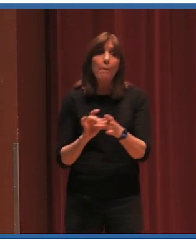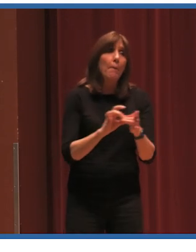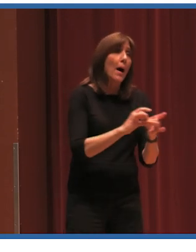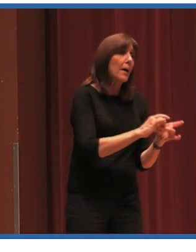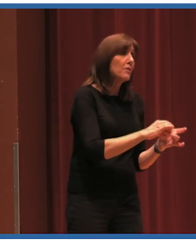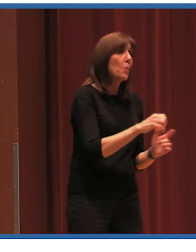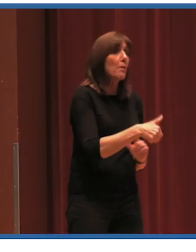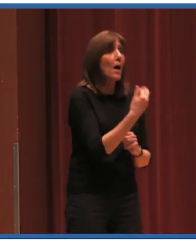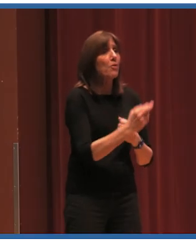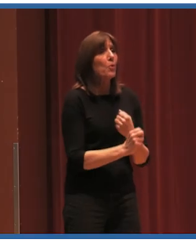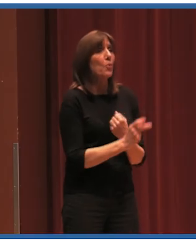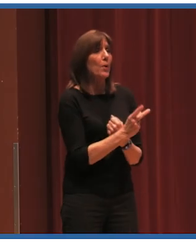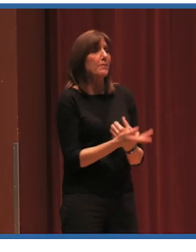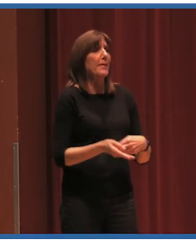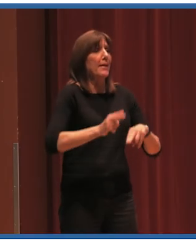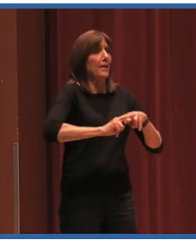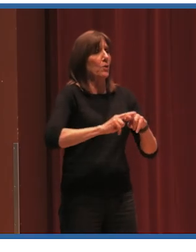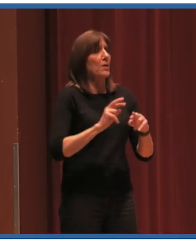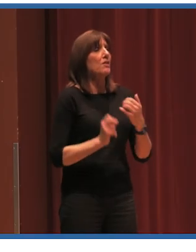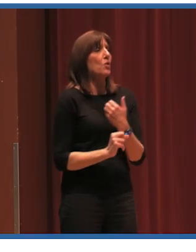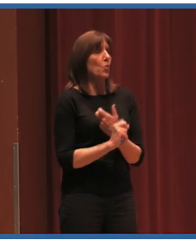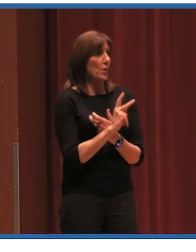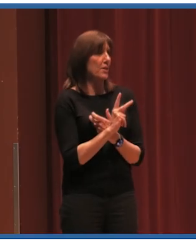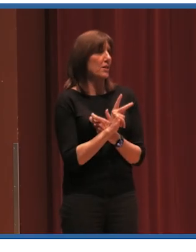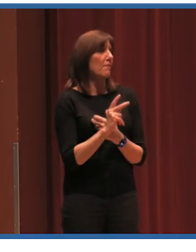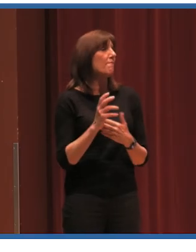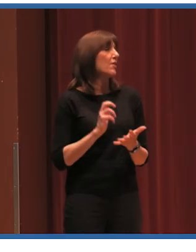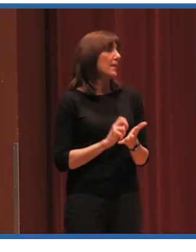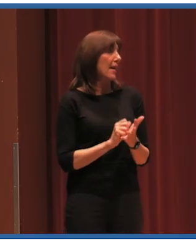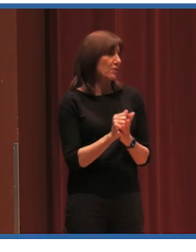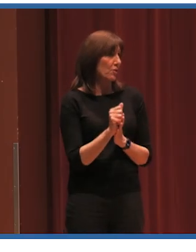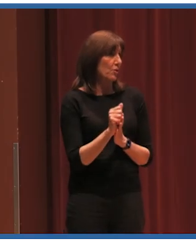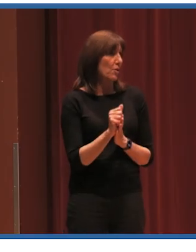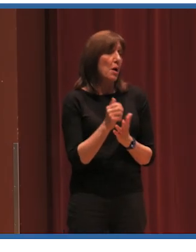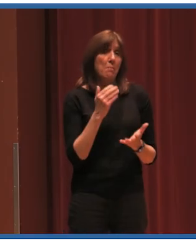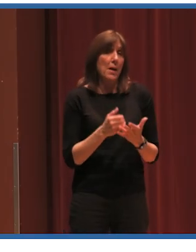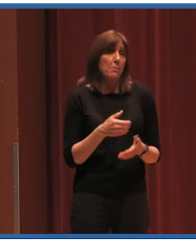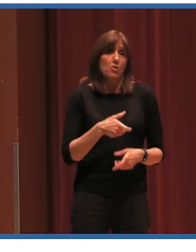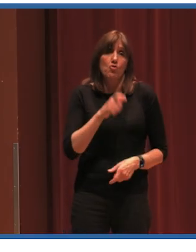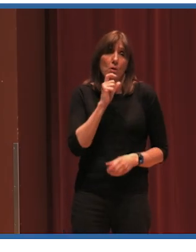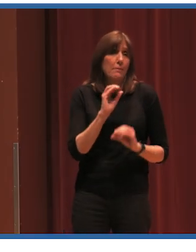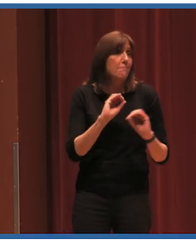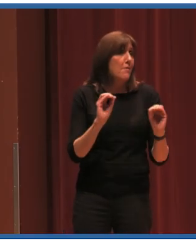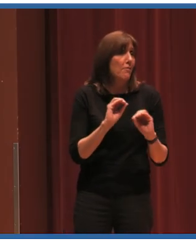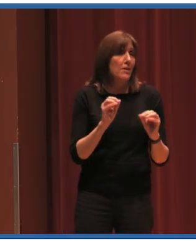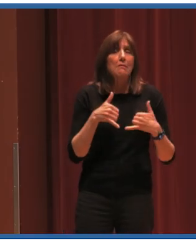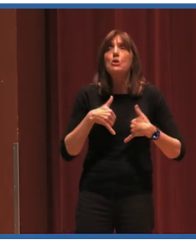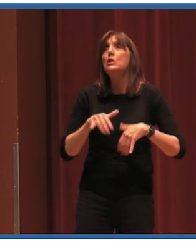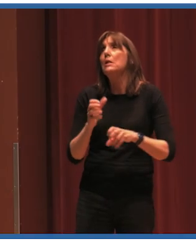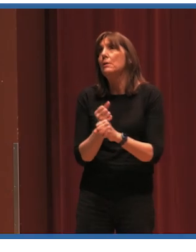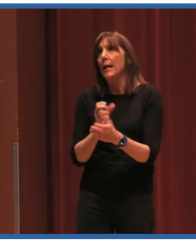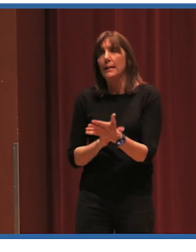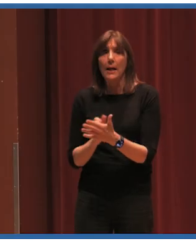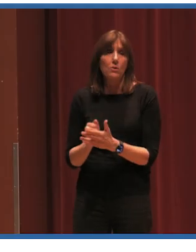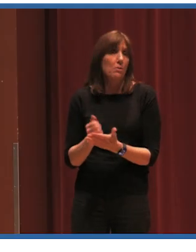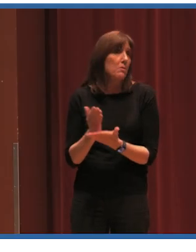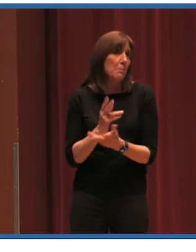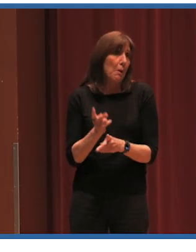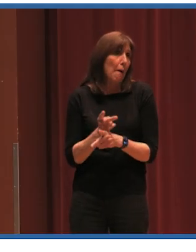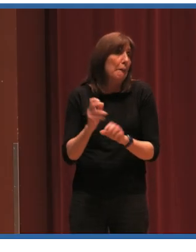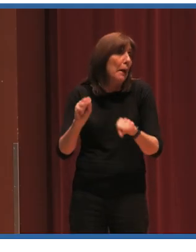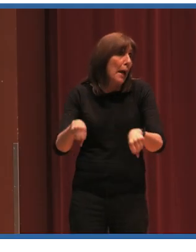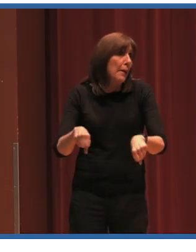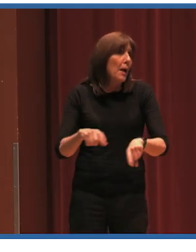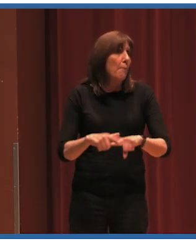to increase our risk for cancer. Again, you can not drink at all and still end up with some types of cancer for sure.